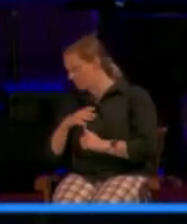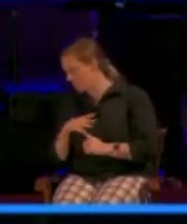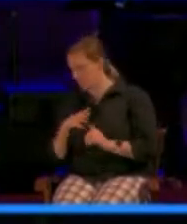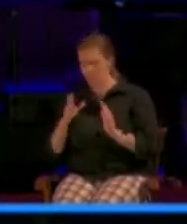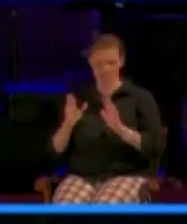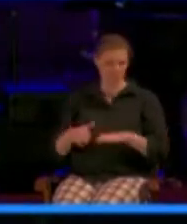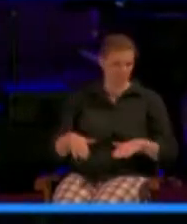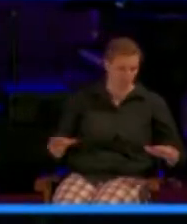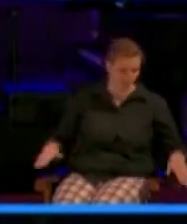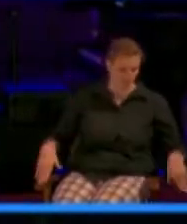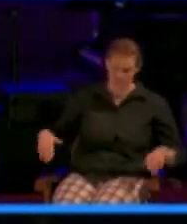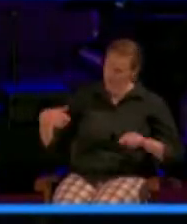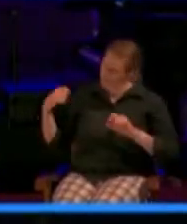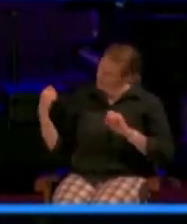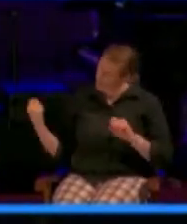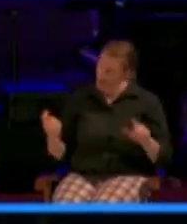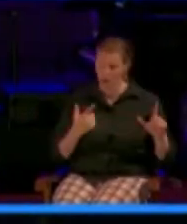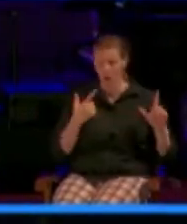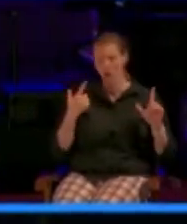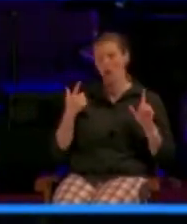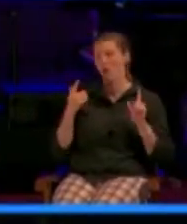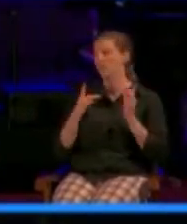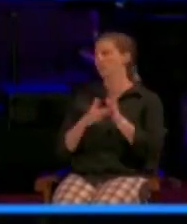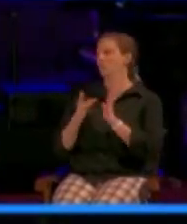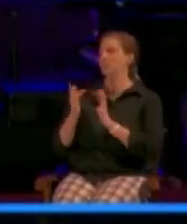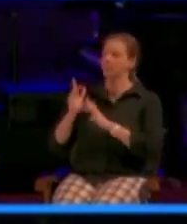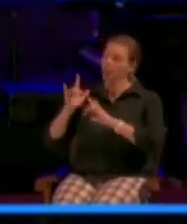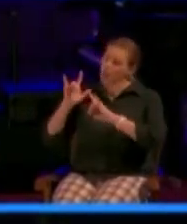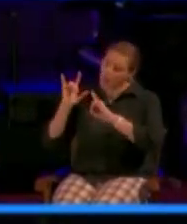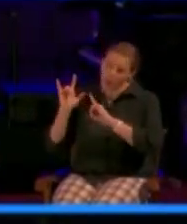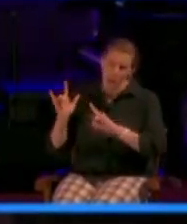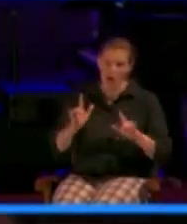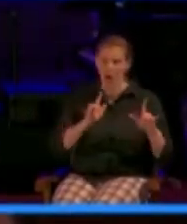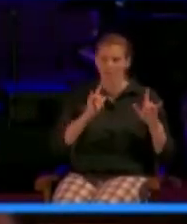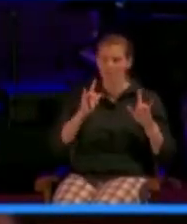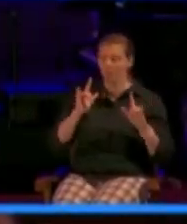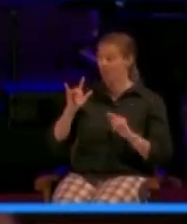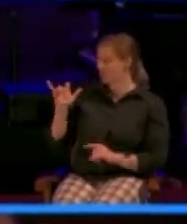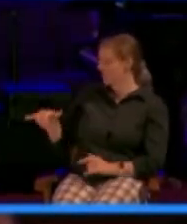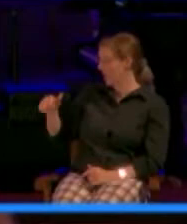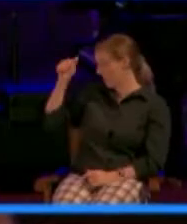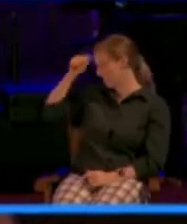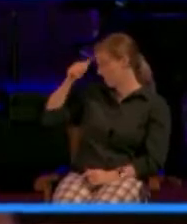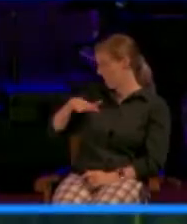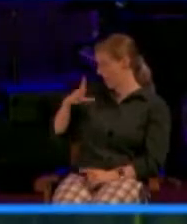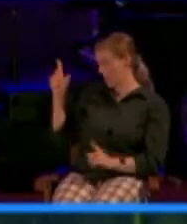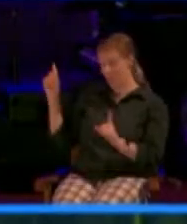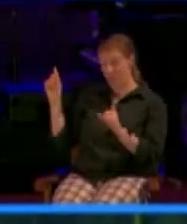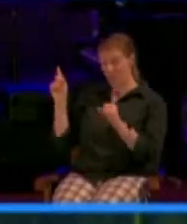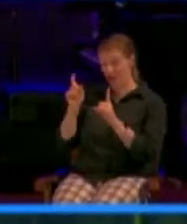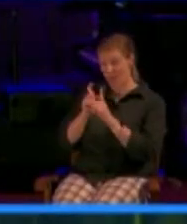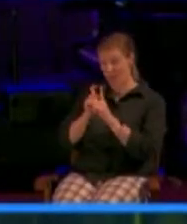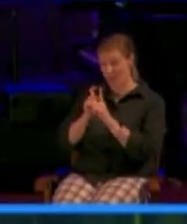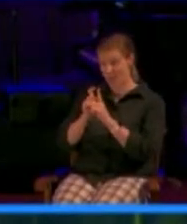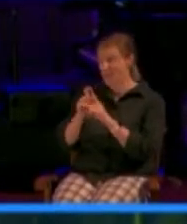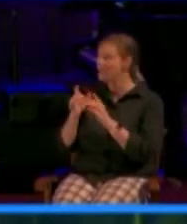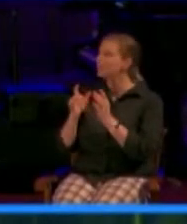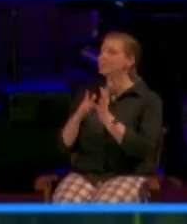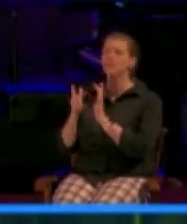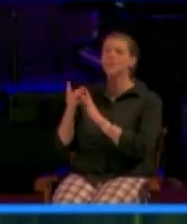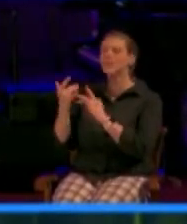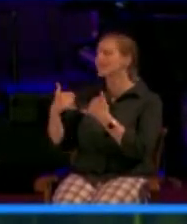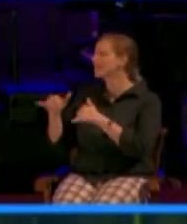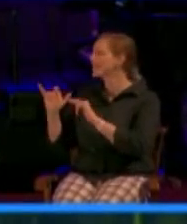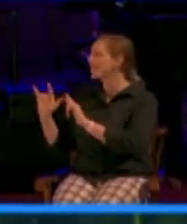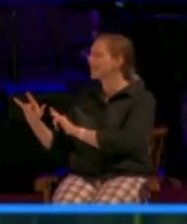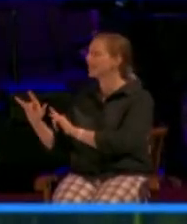loves this man. I know that about this man. Jesus loved him, and he said, you lack one thing. Boy, he's all